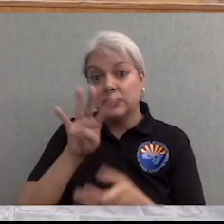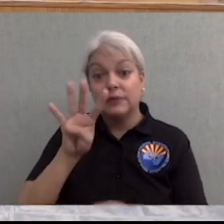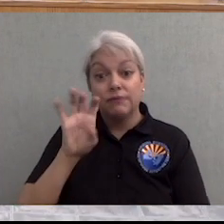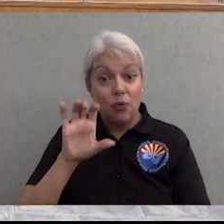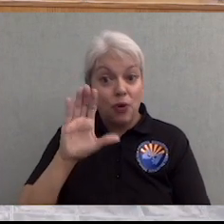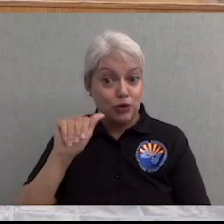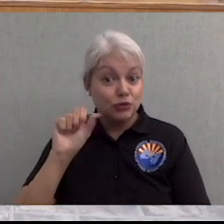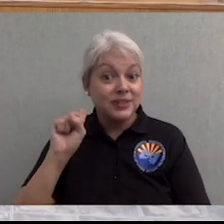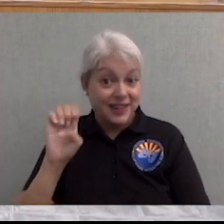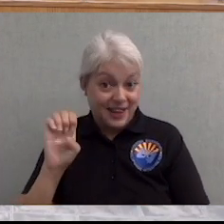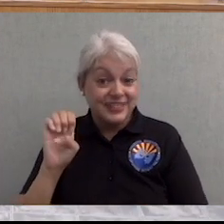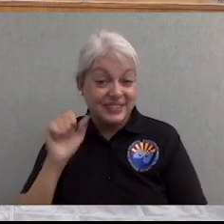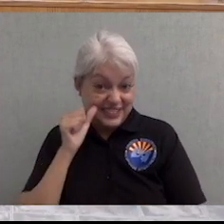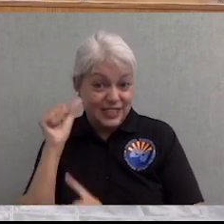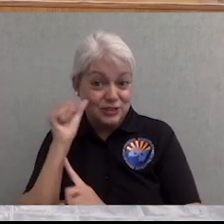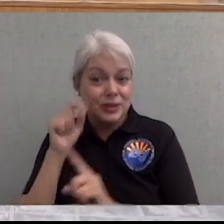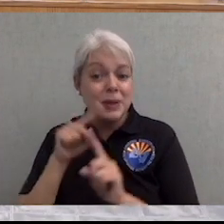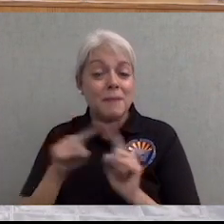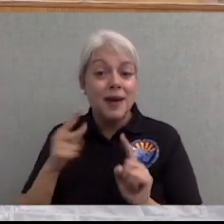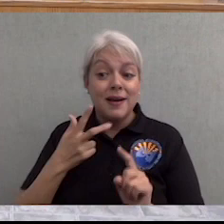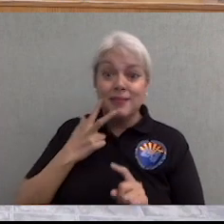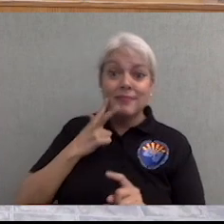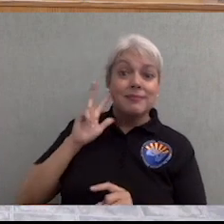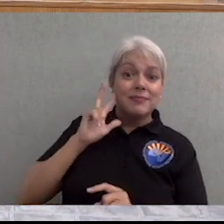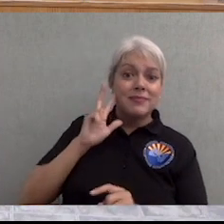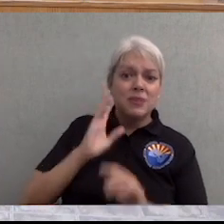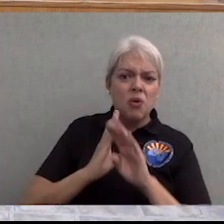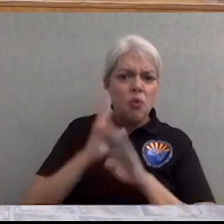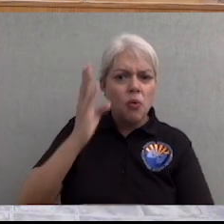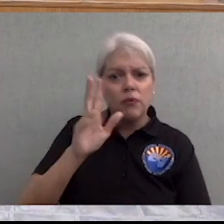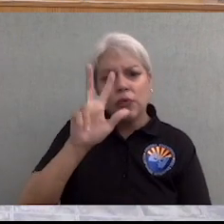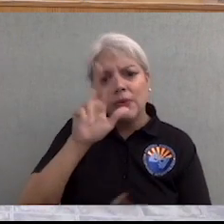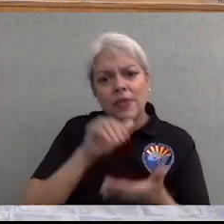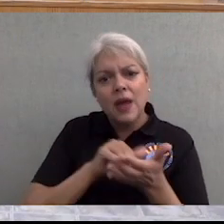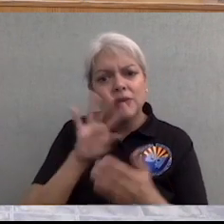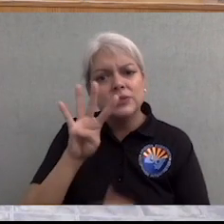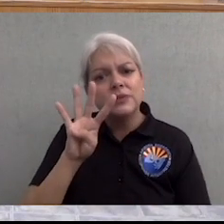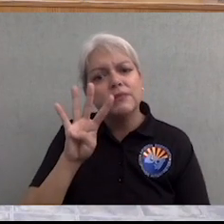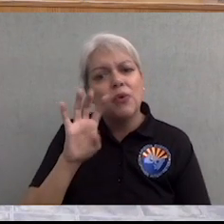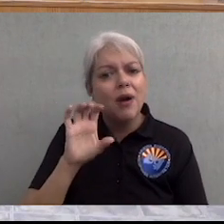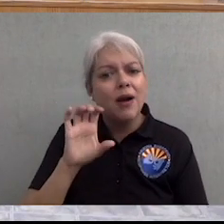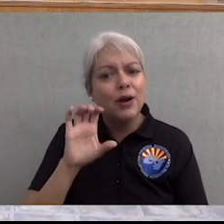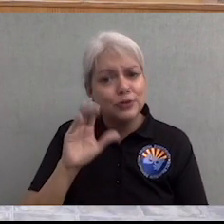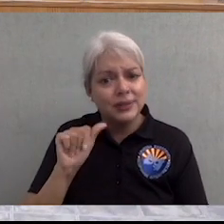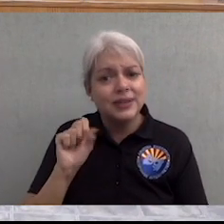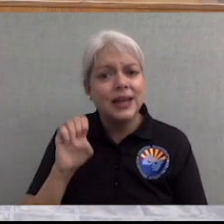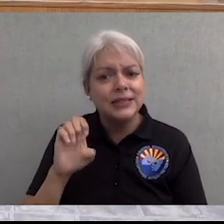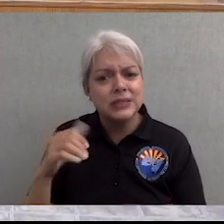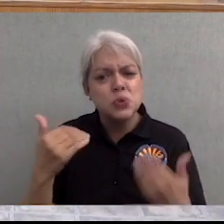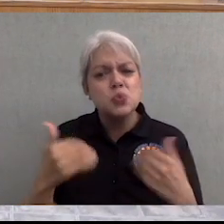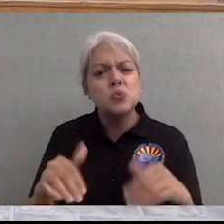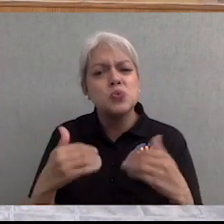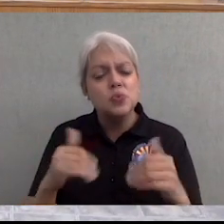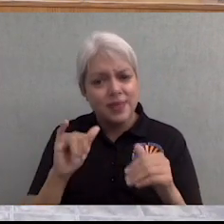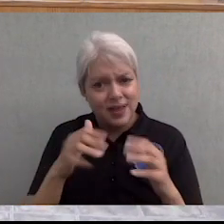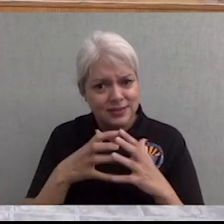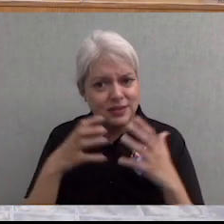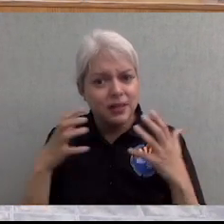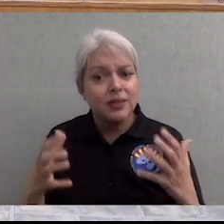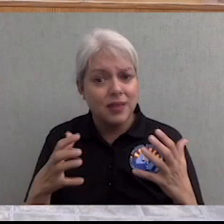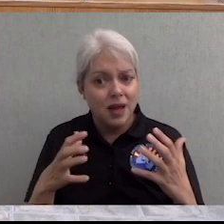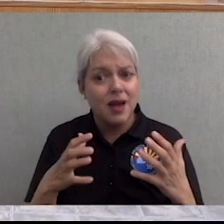over 3,400 again, and that is a lot for us when we were down into the 400s and 500s in the whole state.